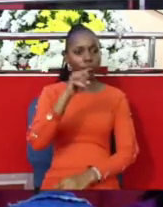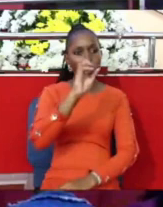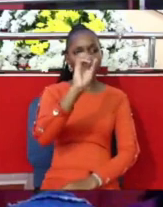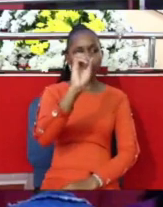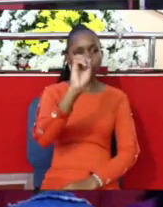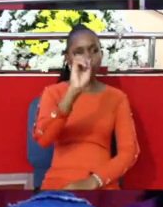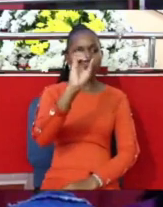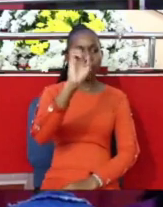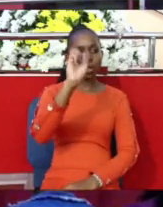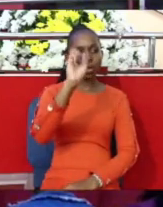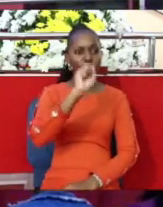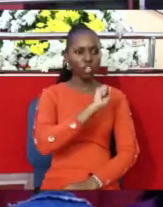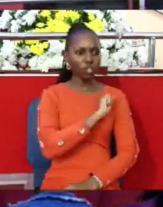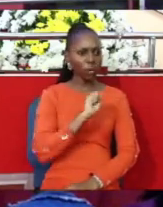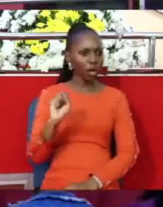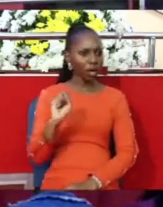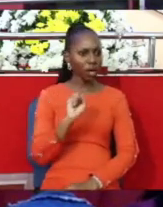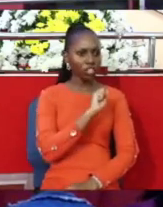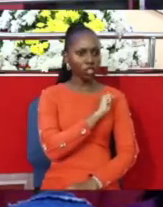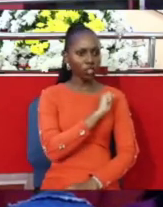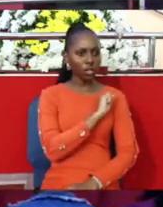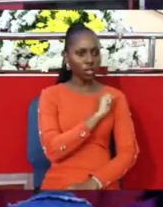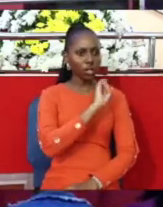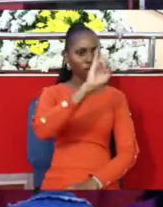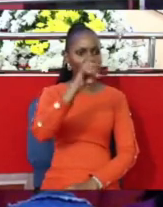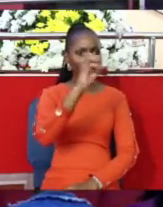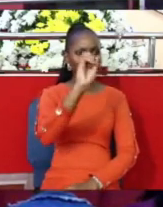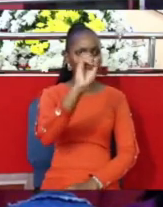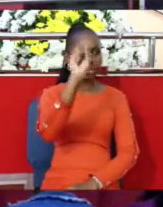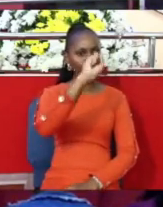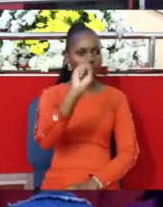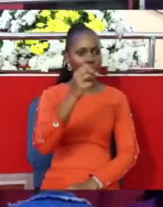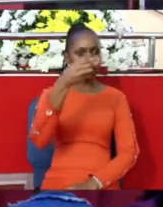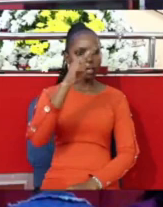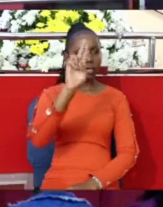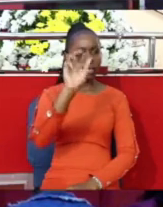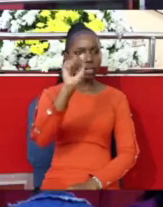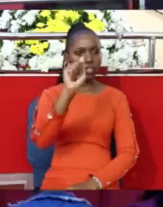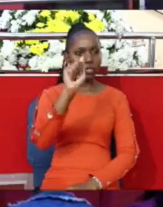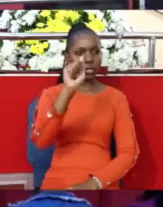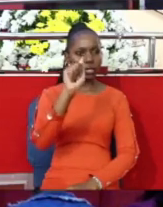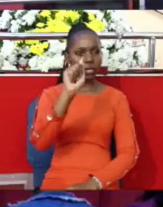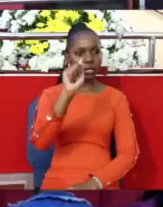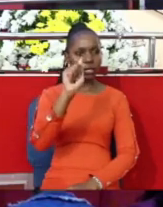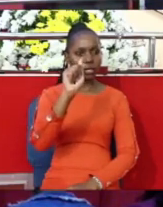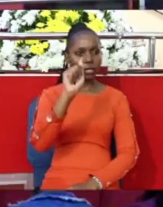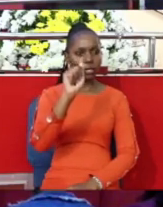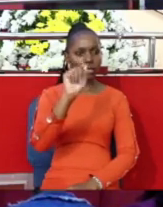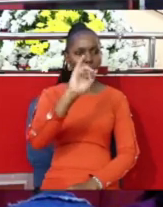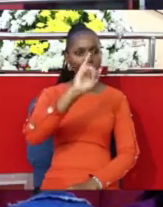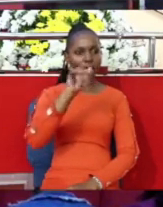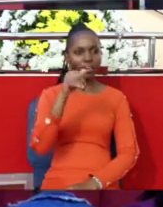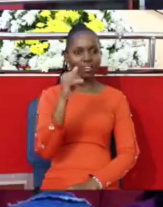into the promised land. Aha, kuingia katika. We can see the name of the Lord. Ya ahadi tunaweza liona jina la Bwana. The name of the Lord. Jina la Bwana. Is a